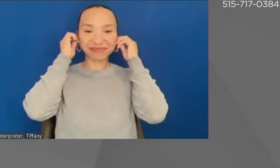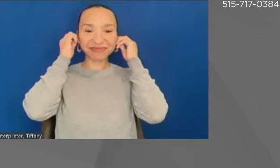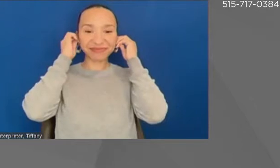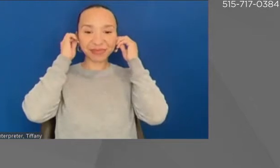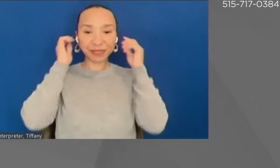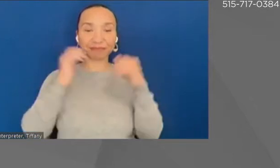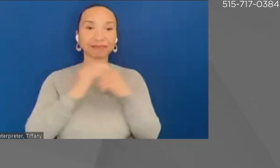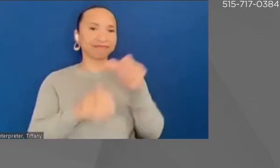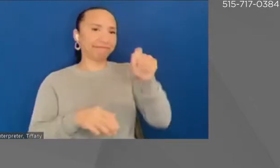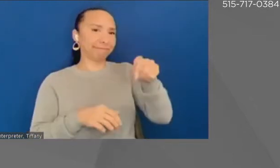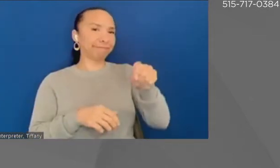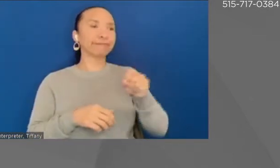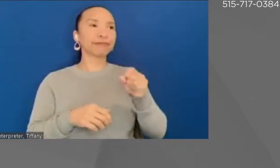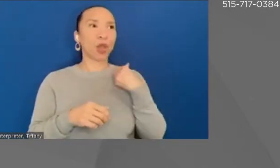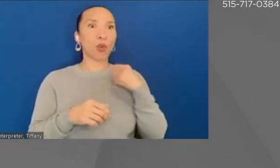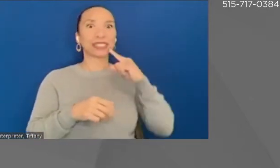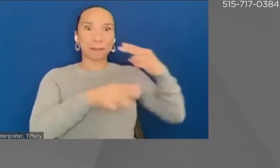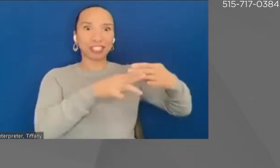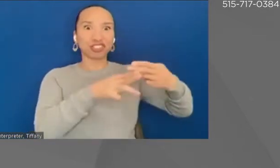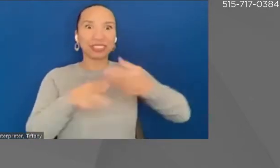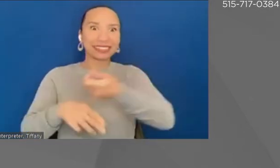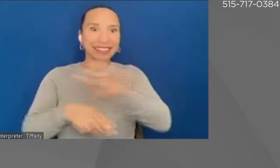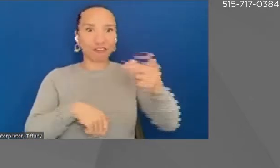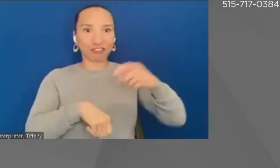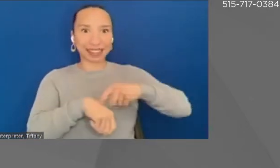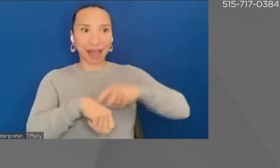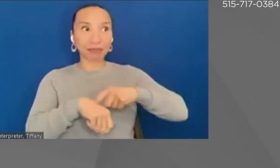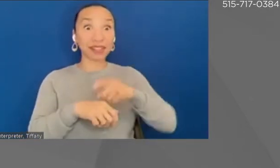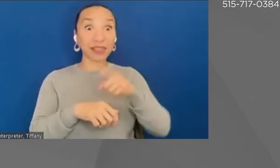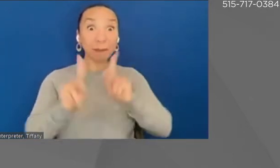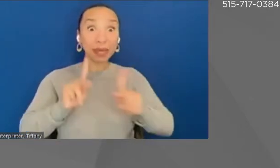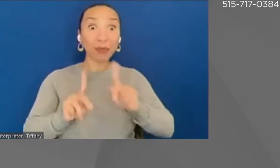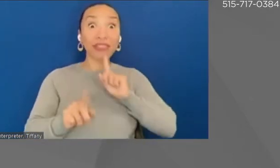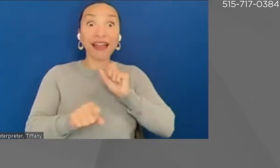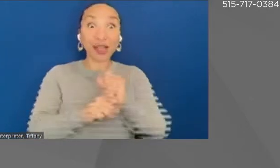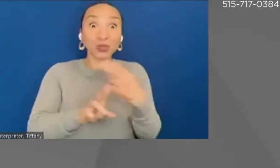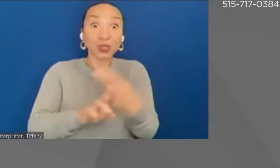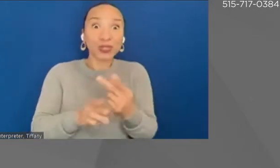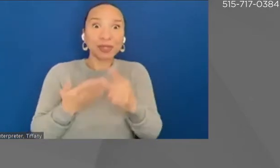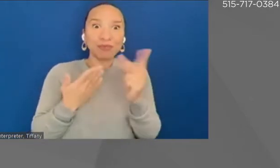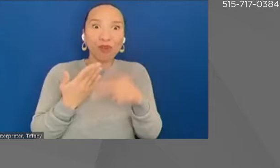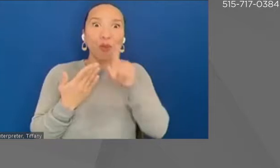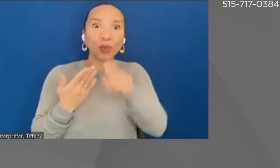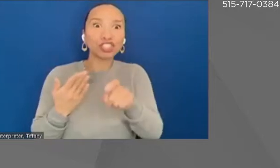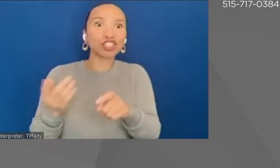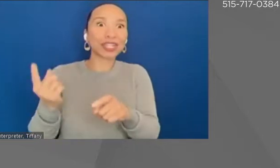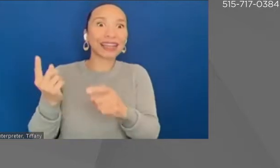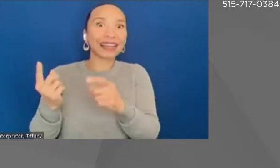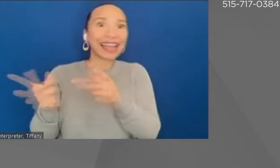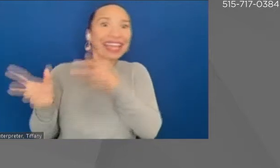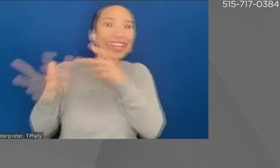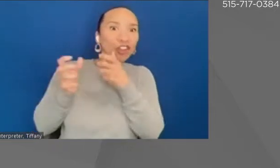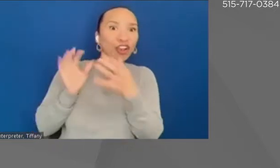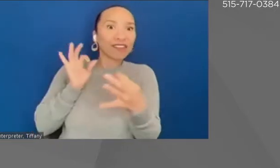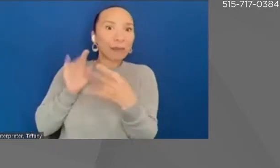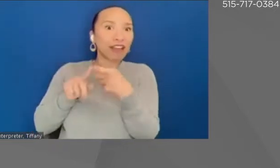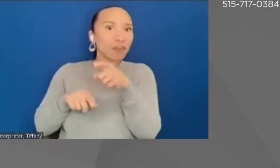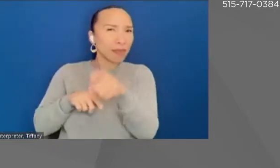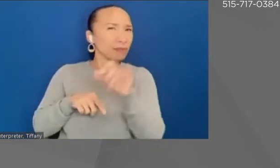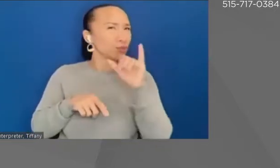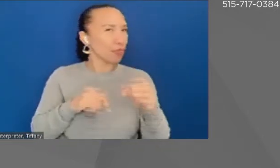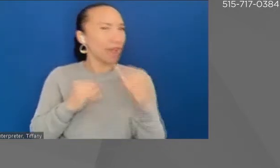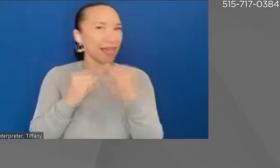multiple times that hearing from the people who are actually using the program is so important. So that last component seems to be a big